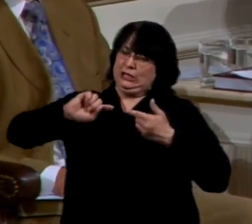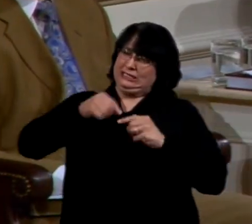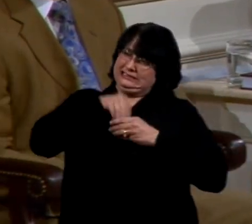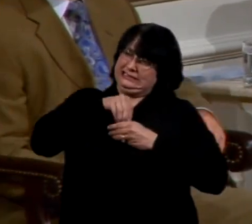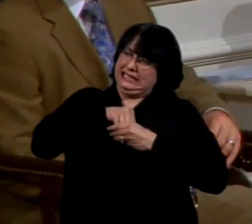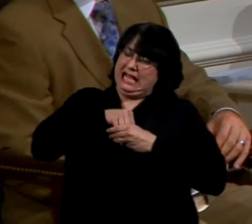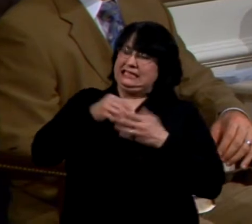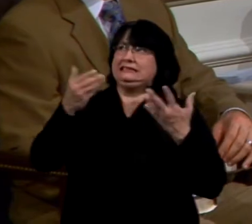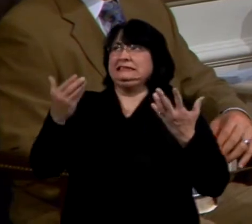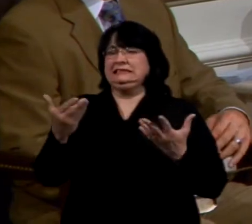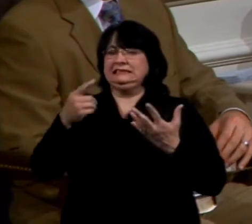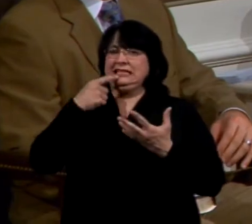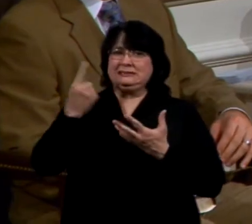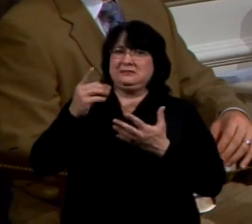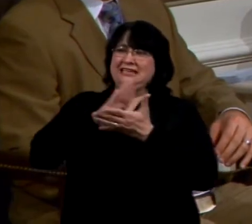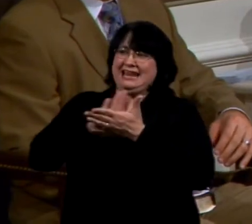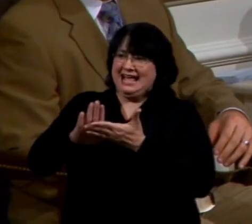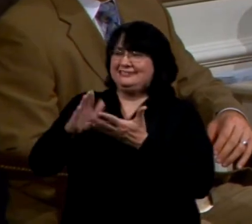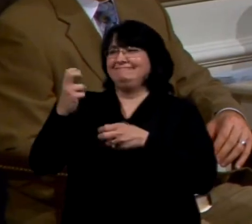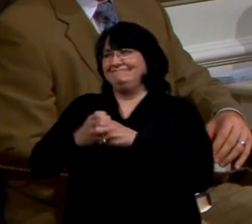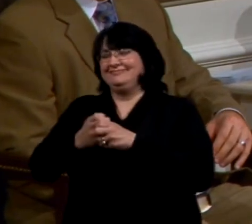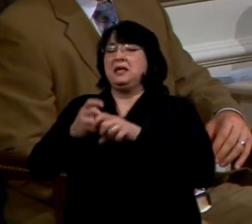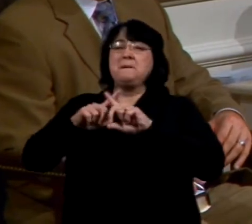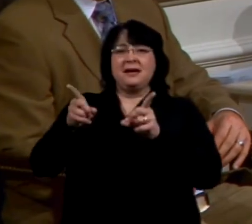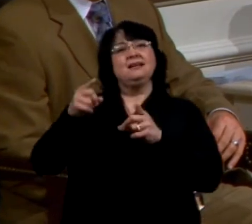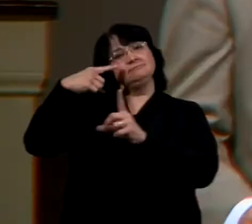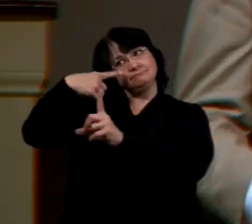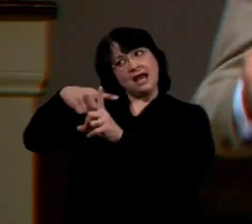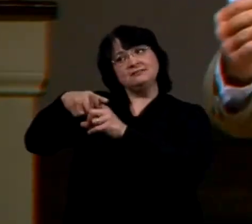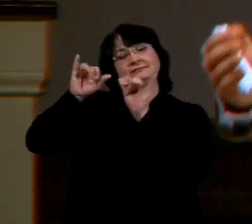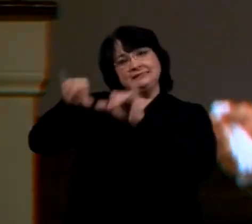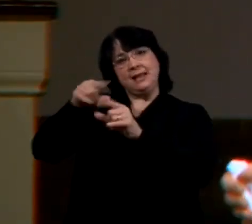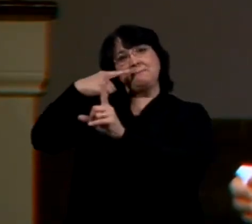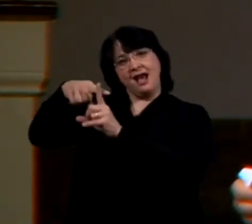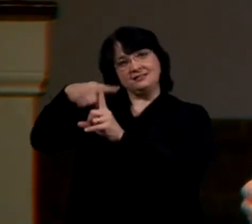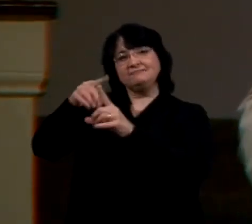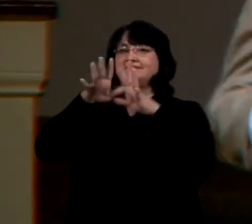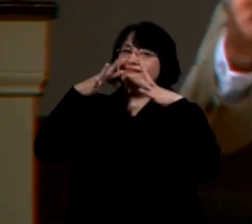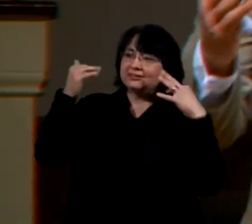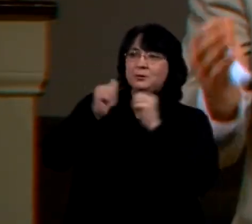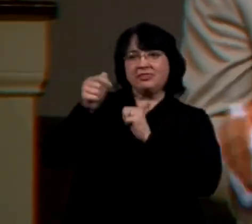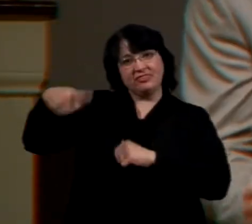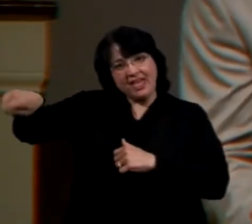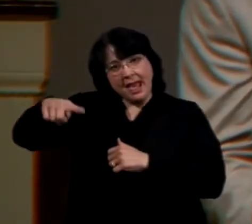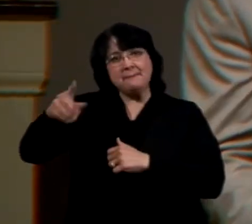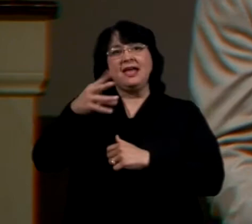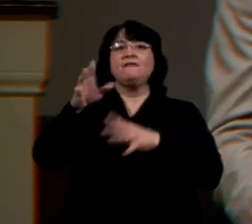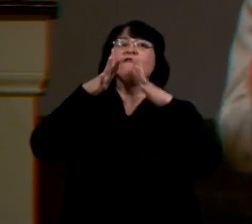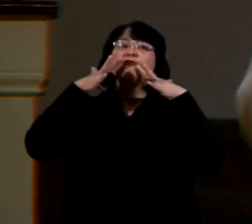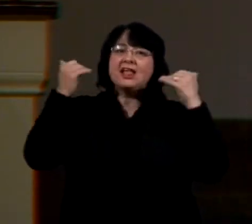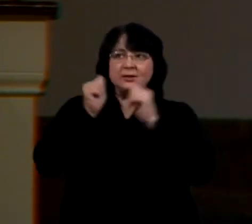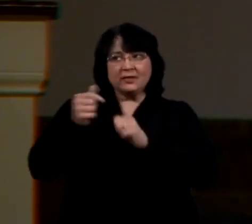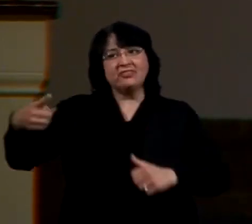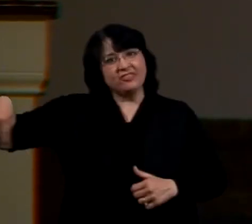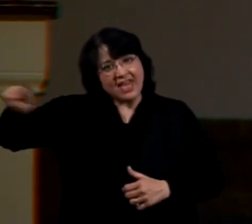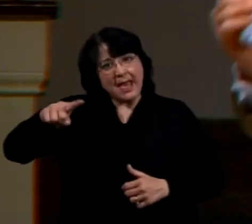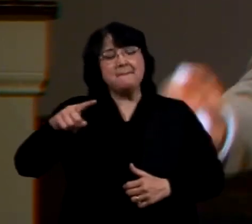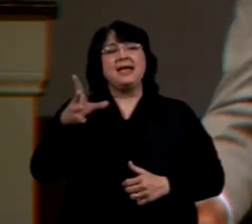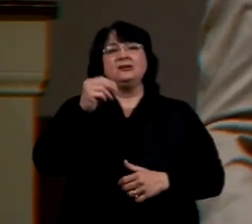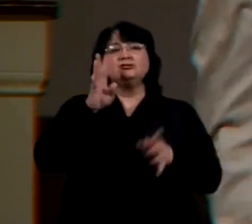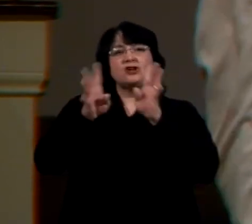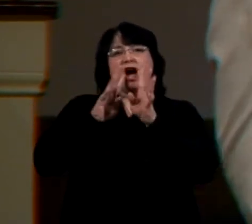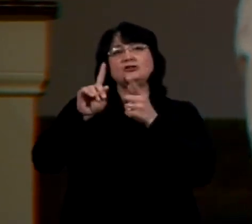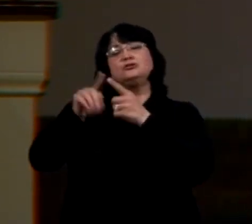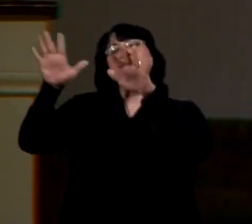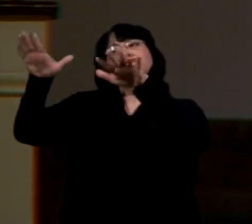inside, to say something nice. You're being positive. You're being folksy. You're being friendly. You're talking to